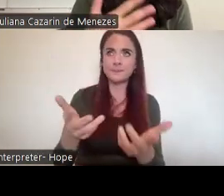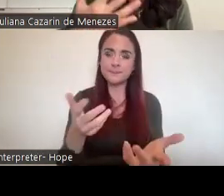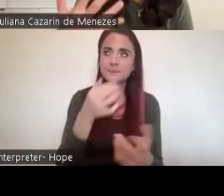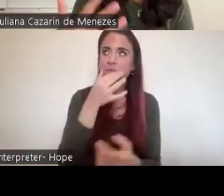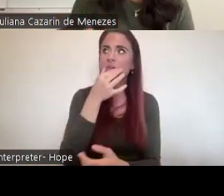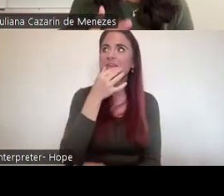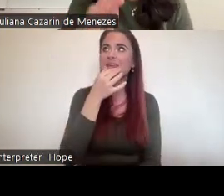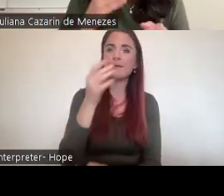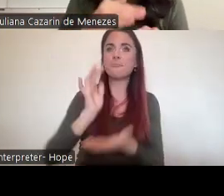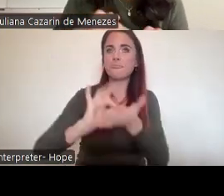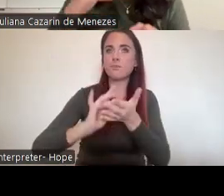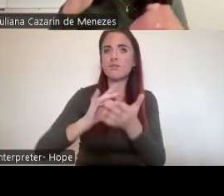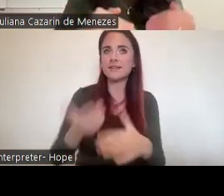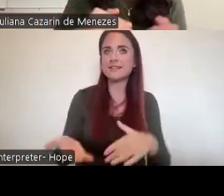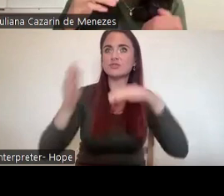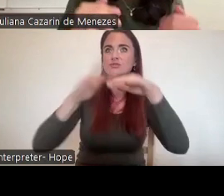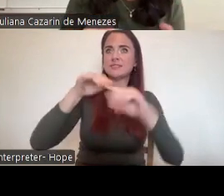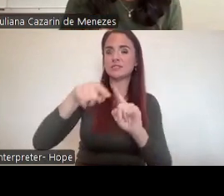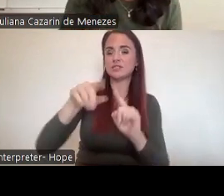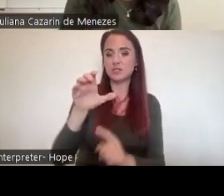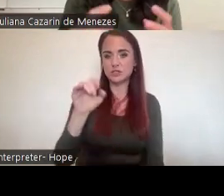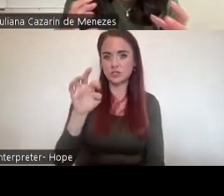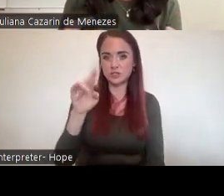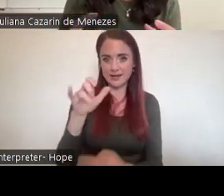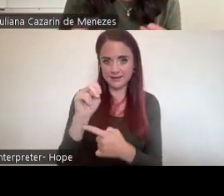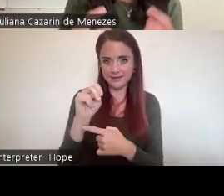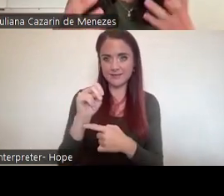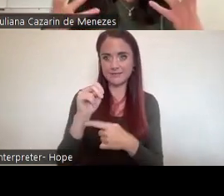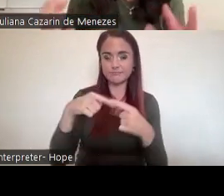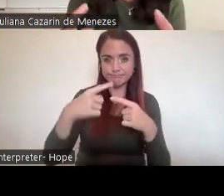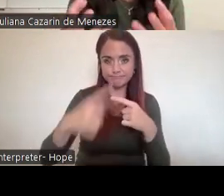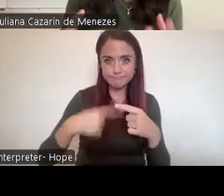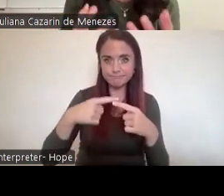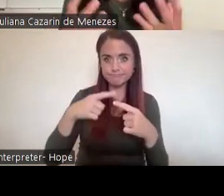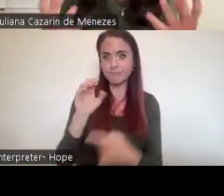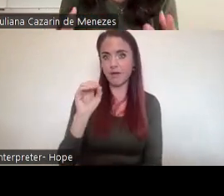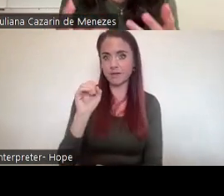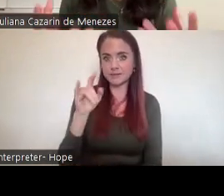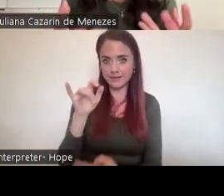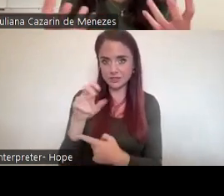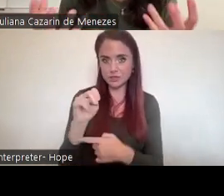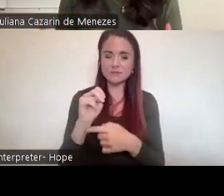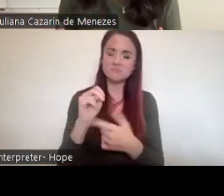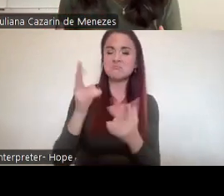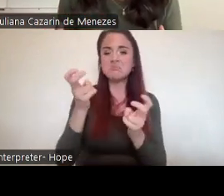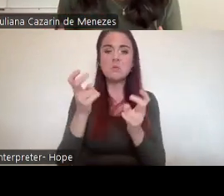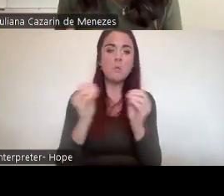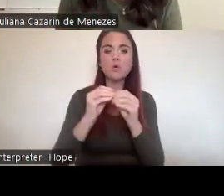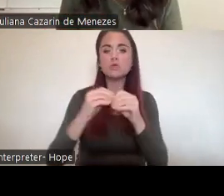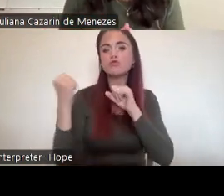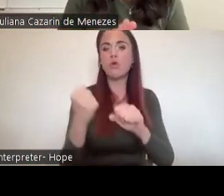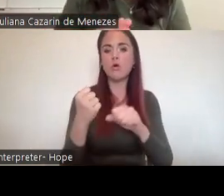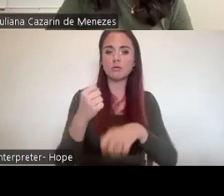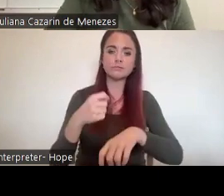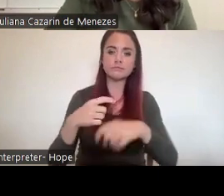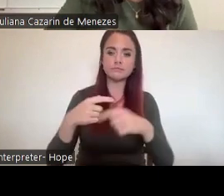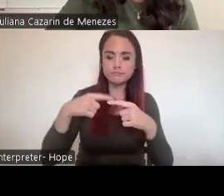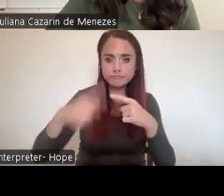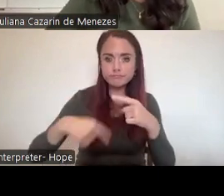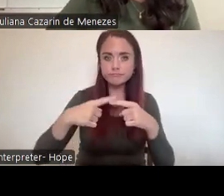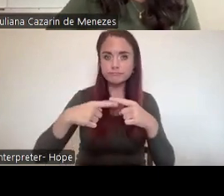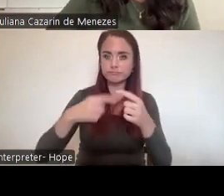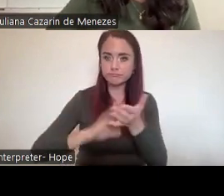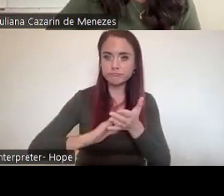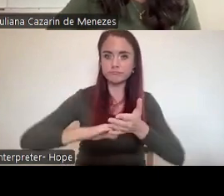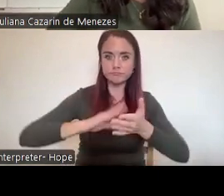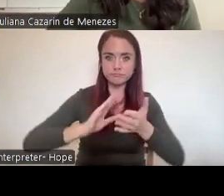a drug that increase circadian oscillation and make the clocks like show more stronger oscillation. So